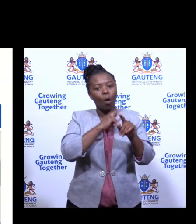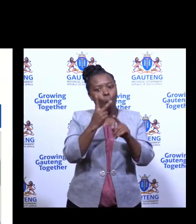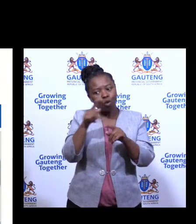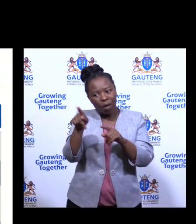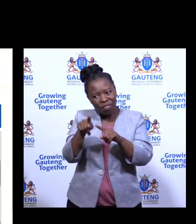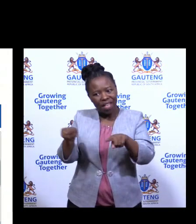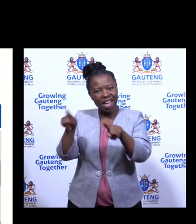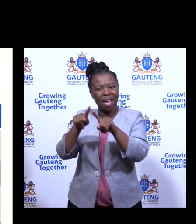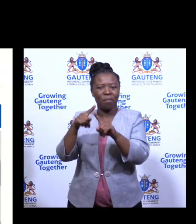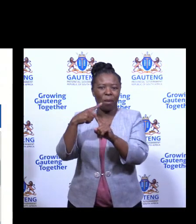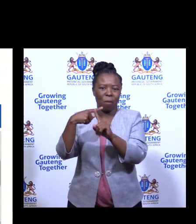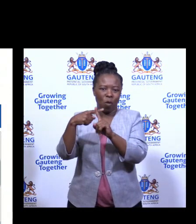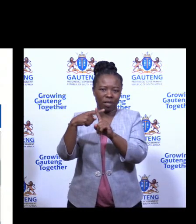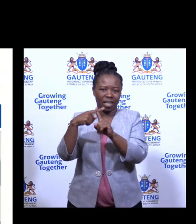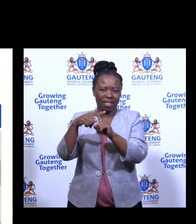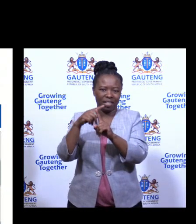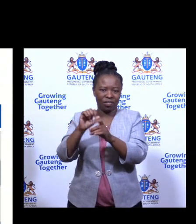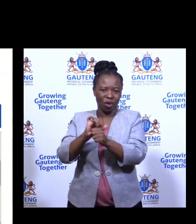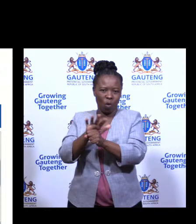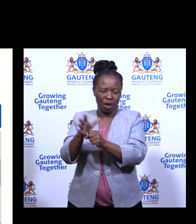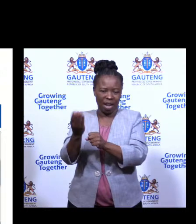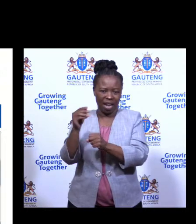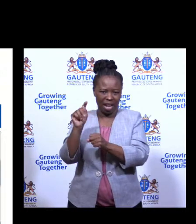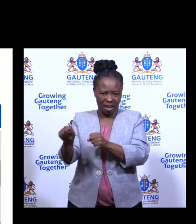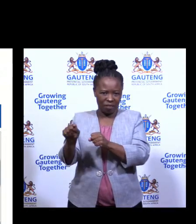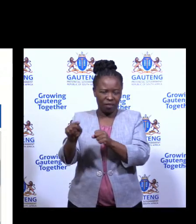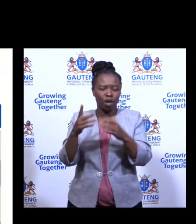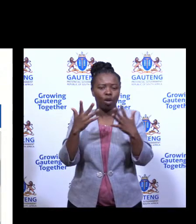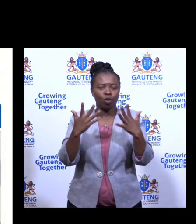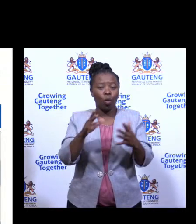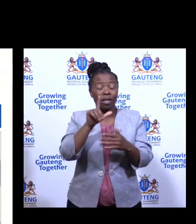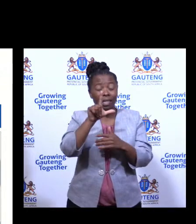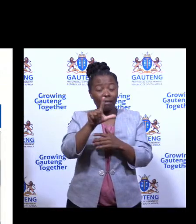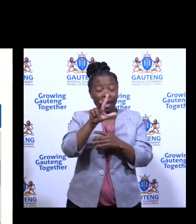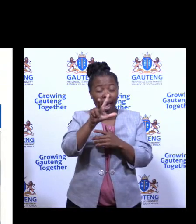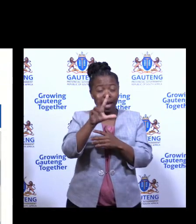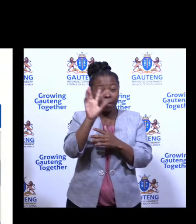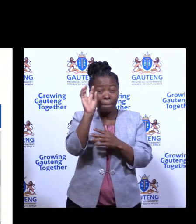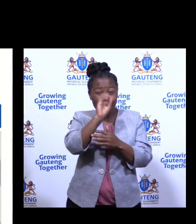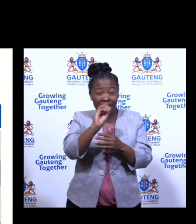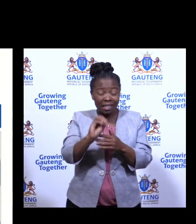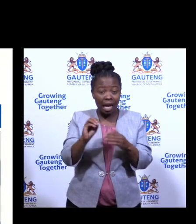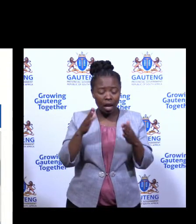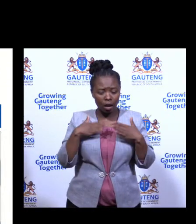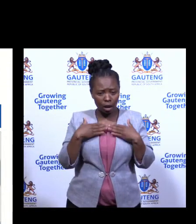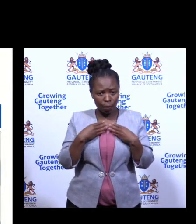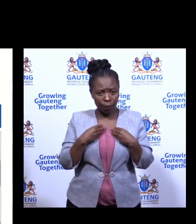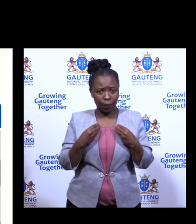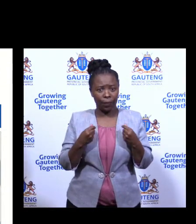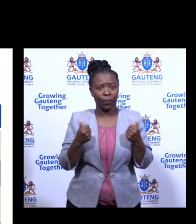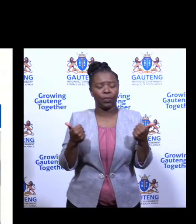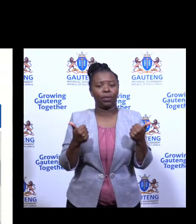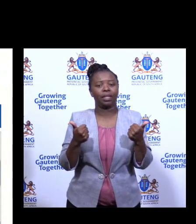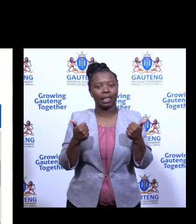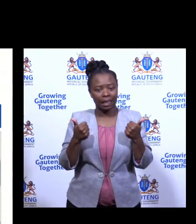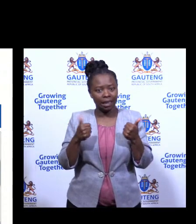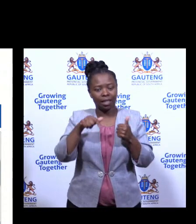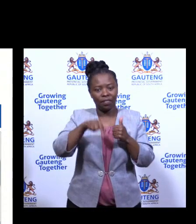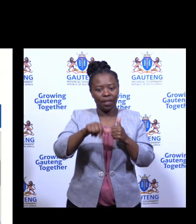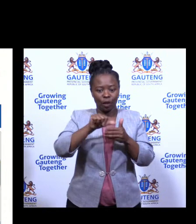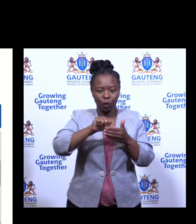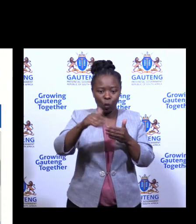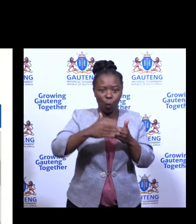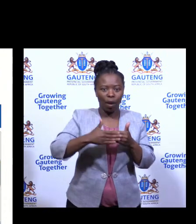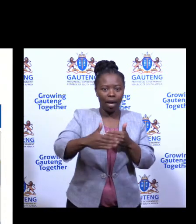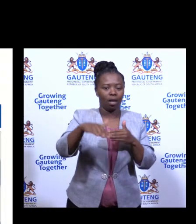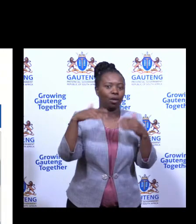recoveries are good for the population. So 78% recoveries this week